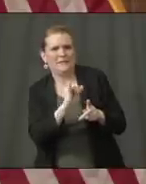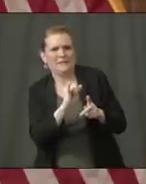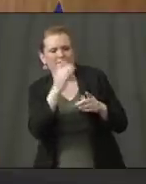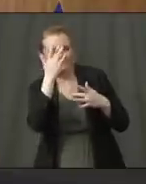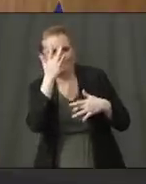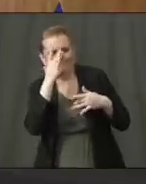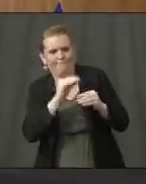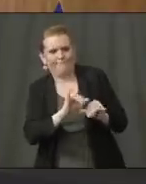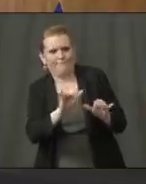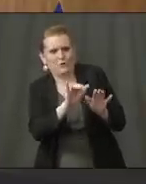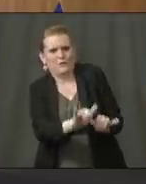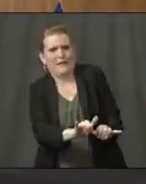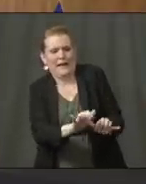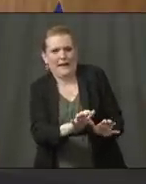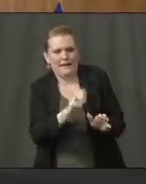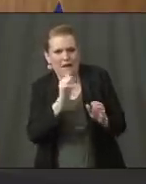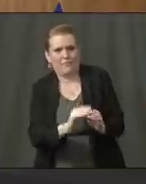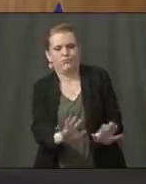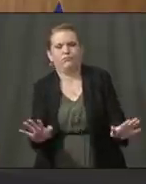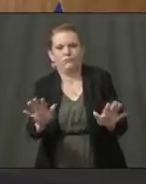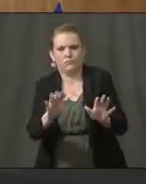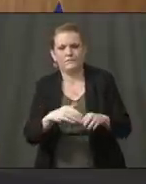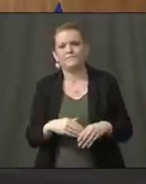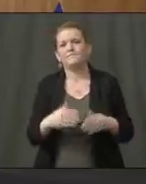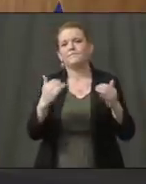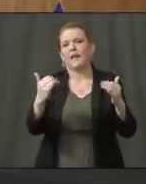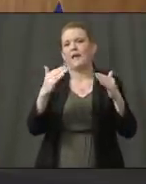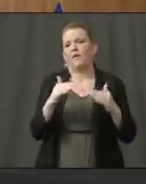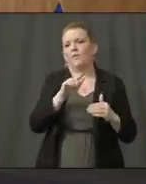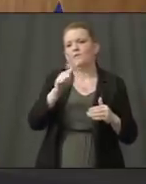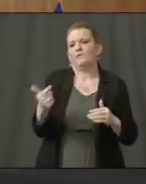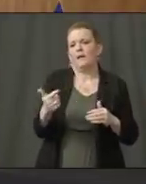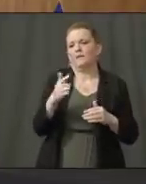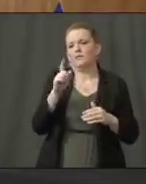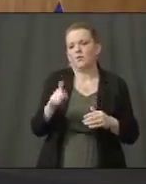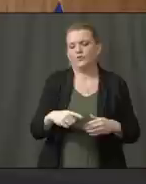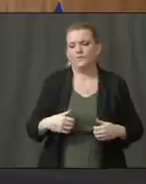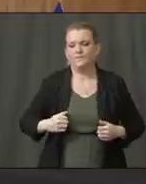Move along next to the Waterbury Republican American.